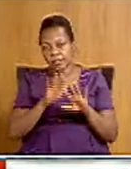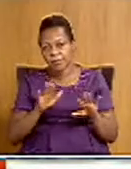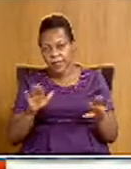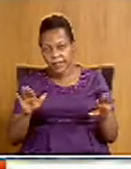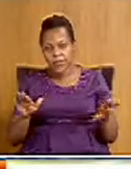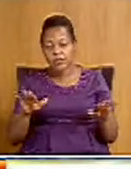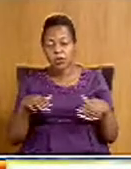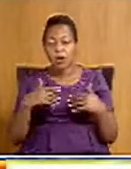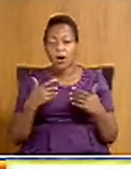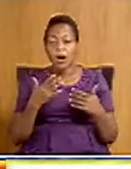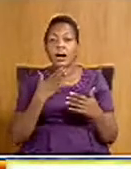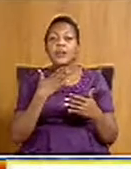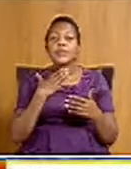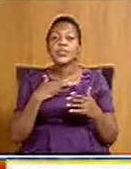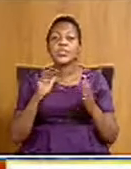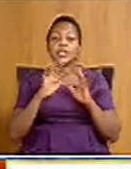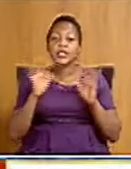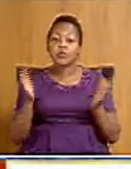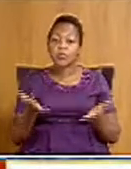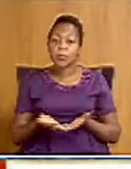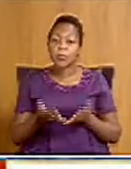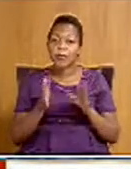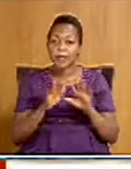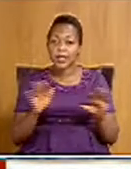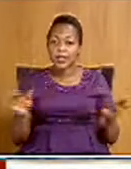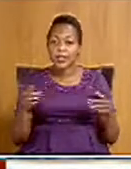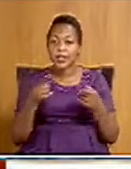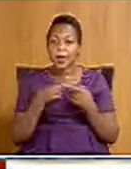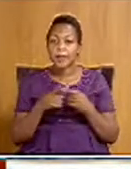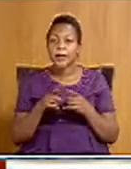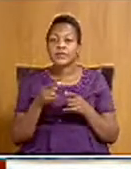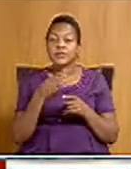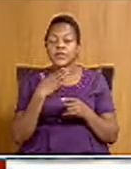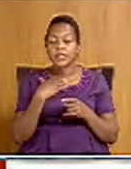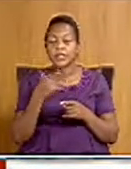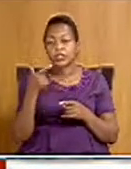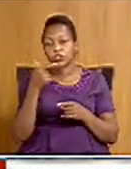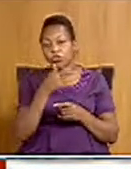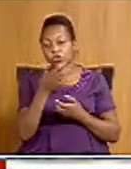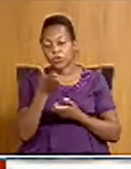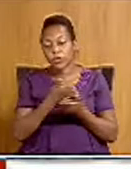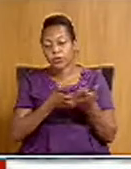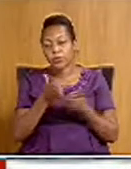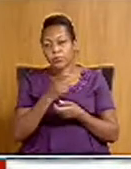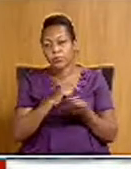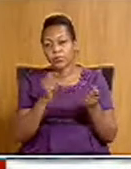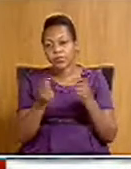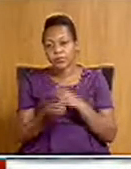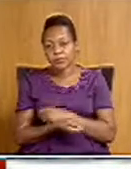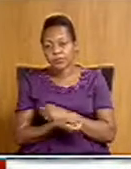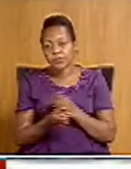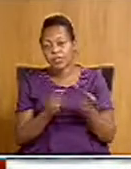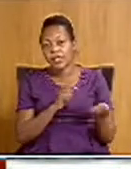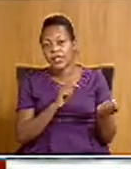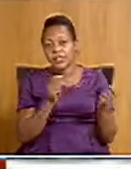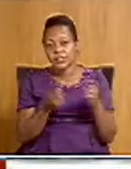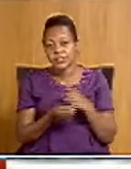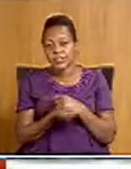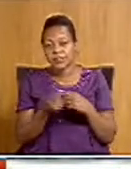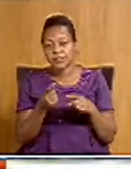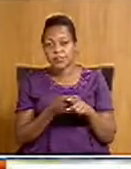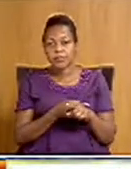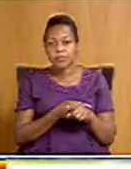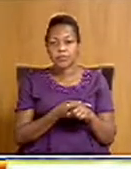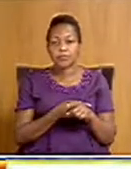or indeed the global market, unless they underwent socio-economic transformation, change from the pre-capitalist